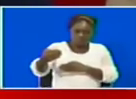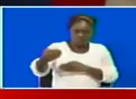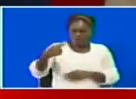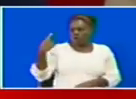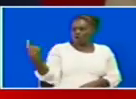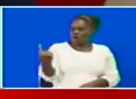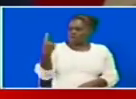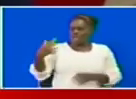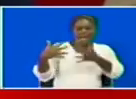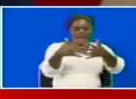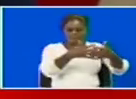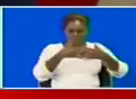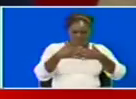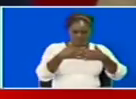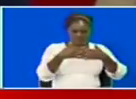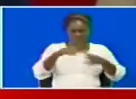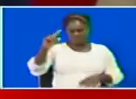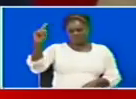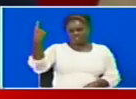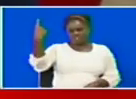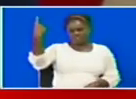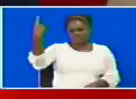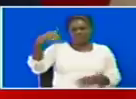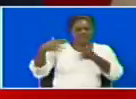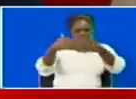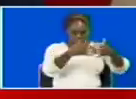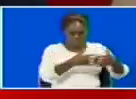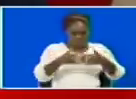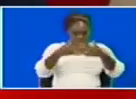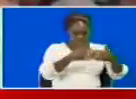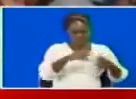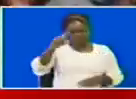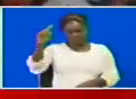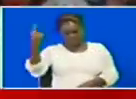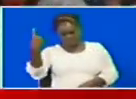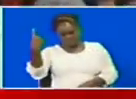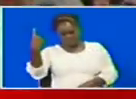only America First America